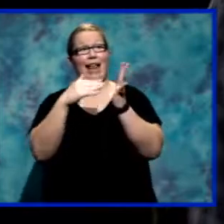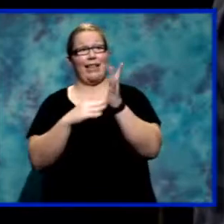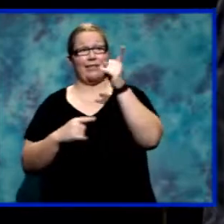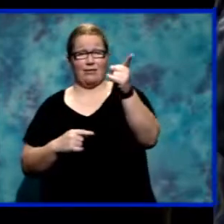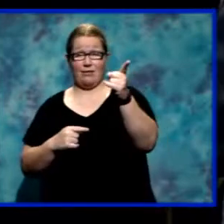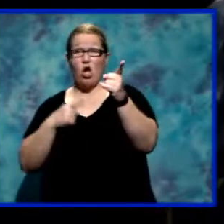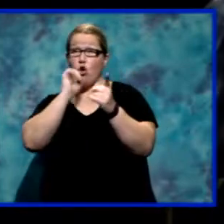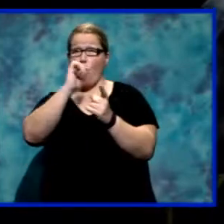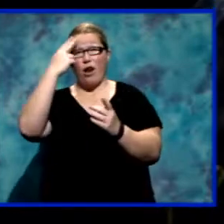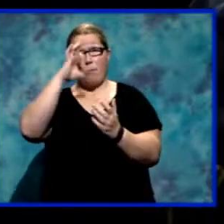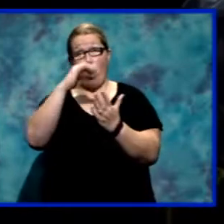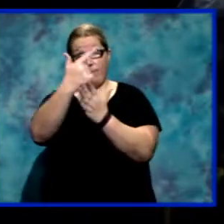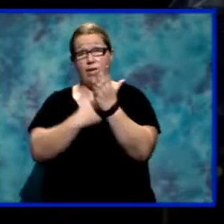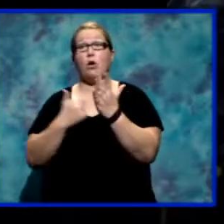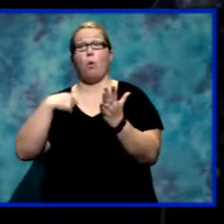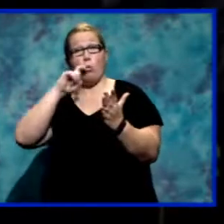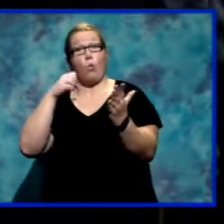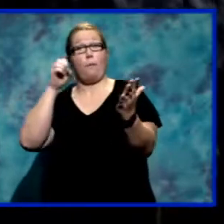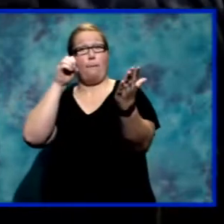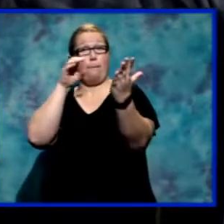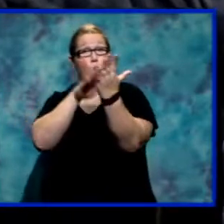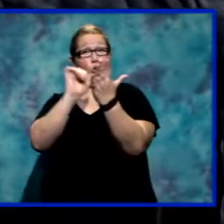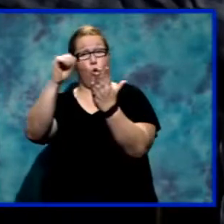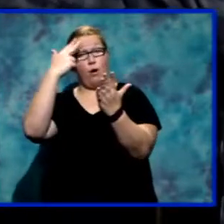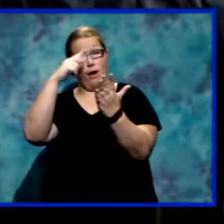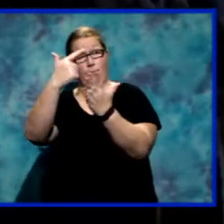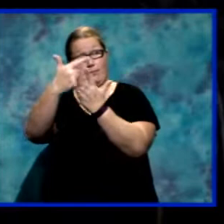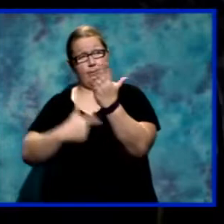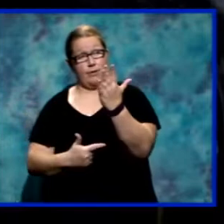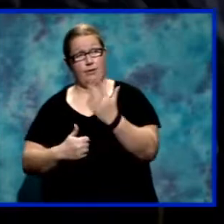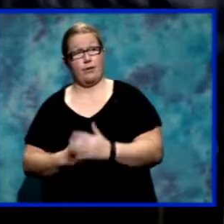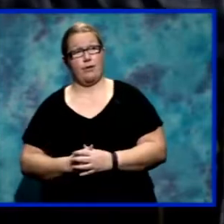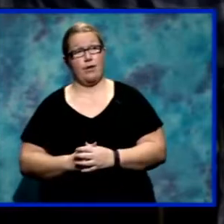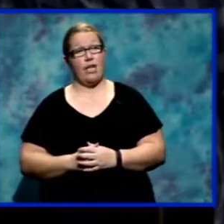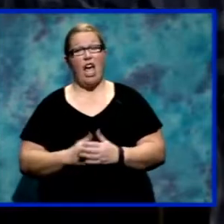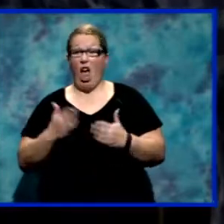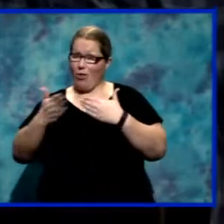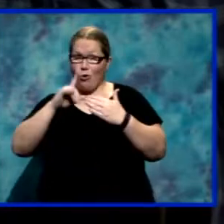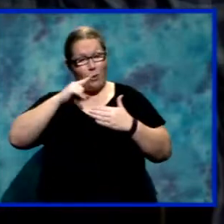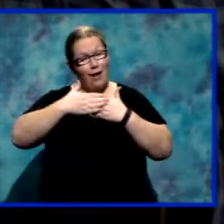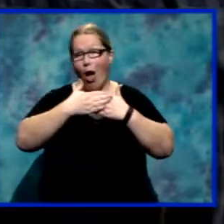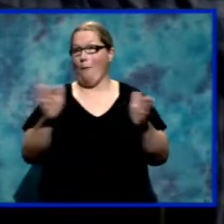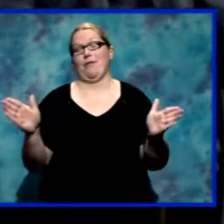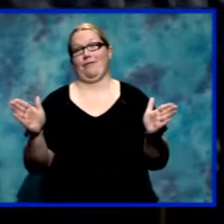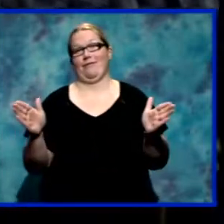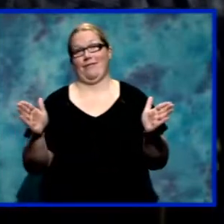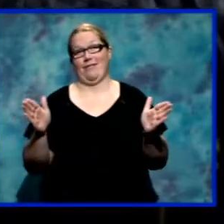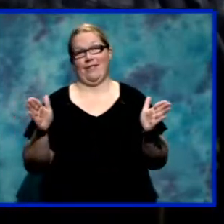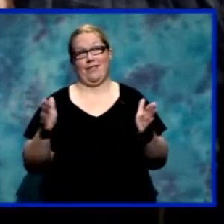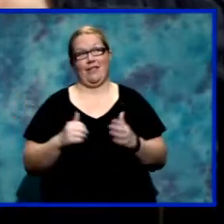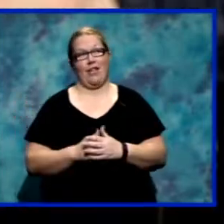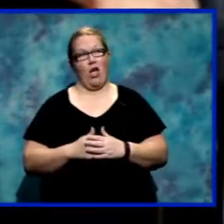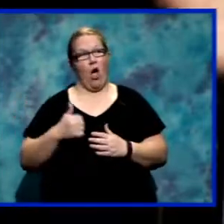we will add you today. It's not too late to get into the Ark, brothers and sisters. The door is open. And we've